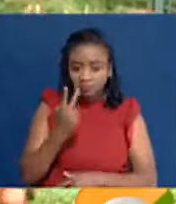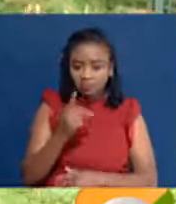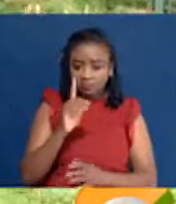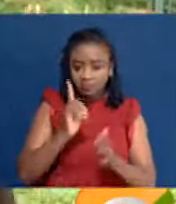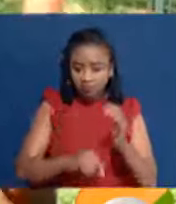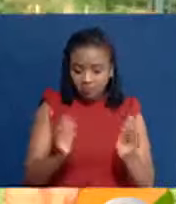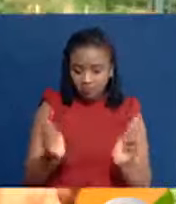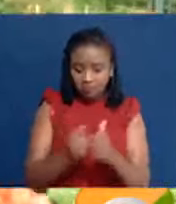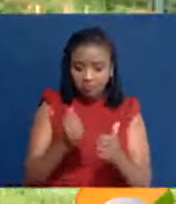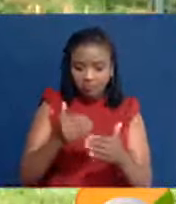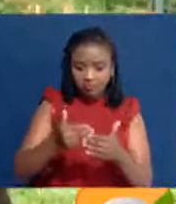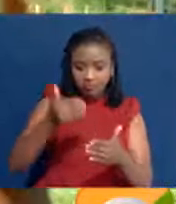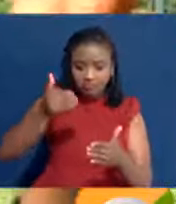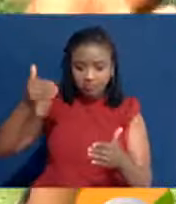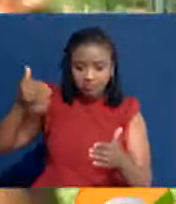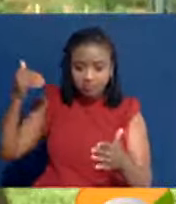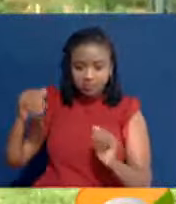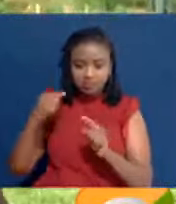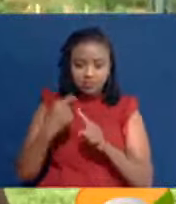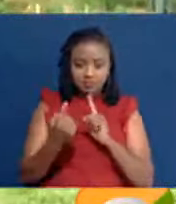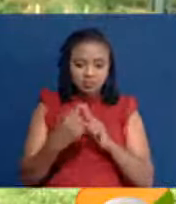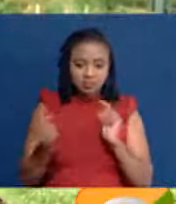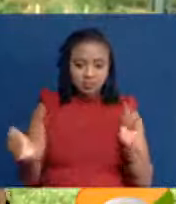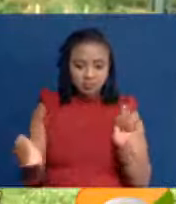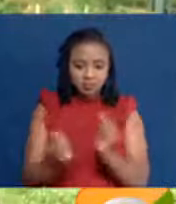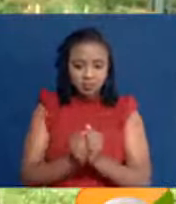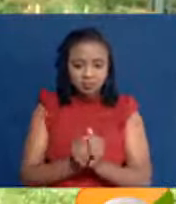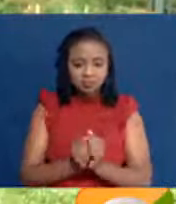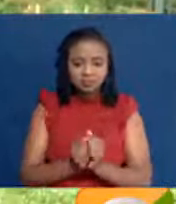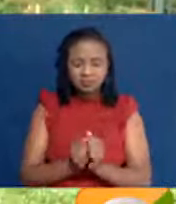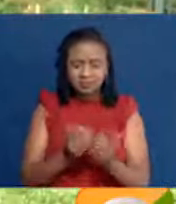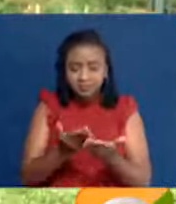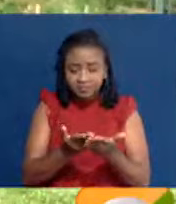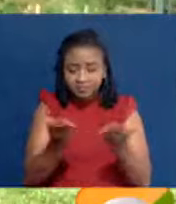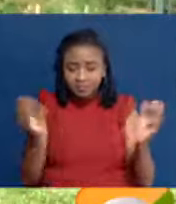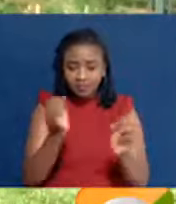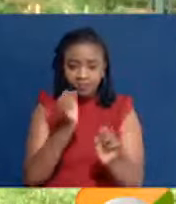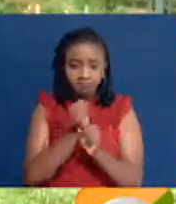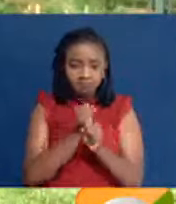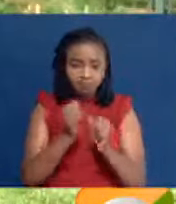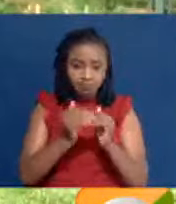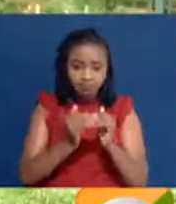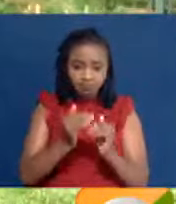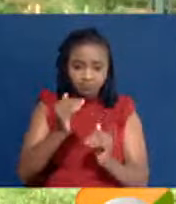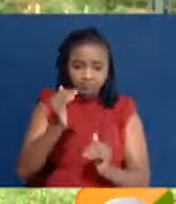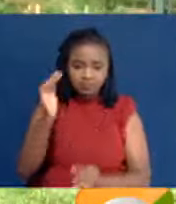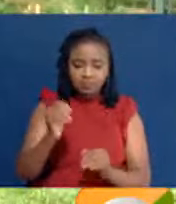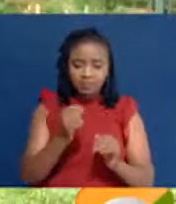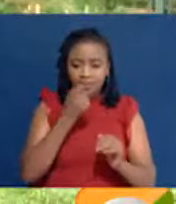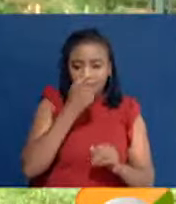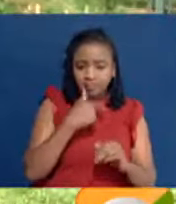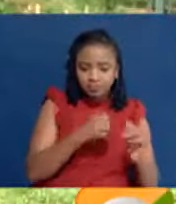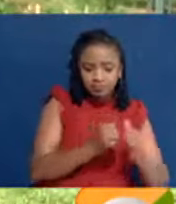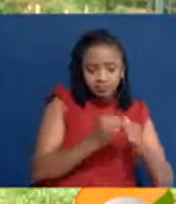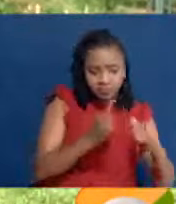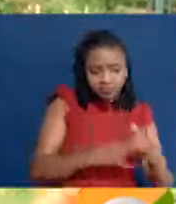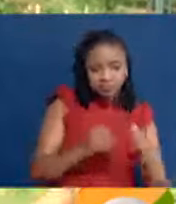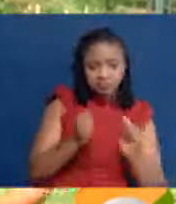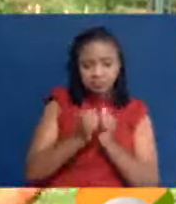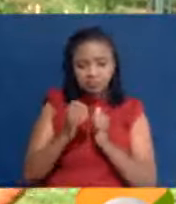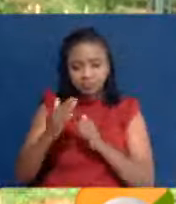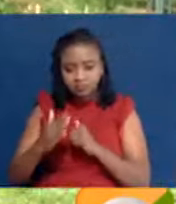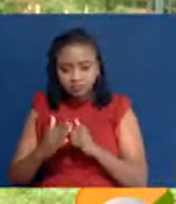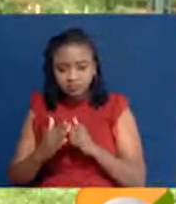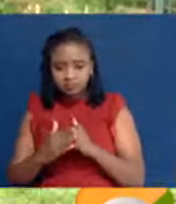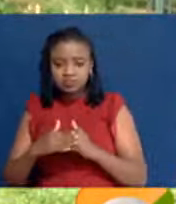last 10 years, they are doing more as 18, 19, and 20-year-olds than we could ever